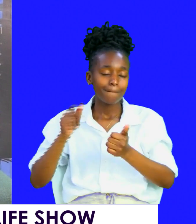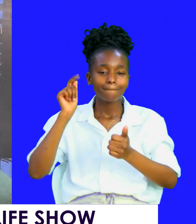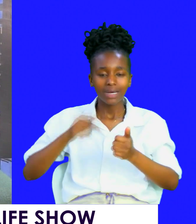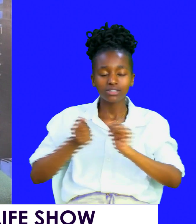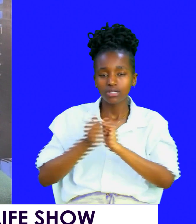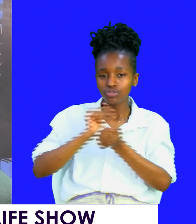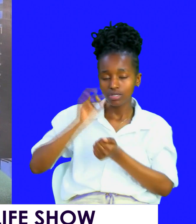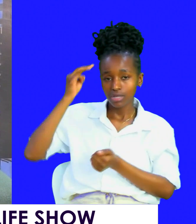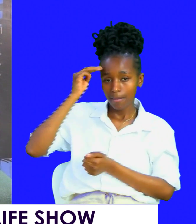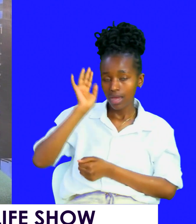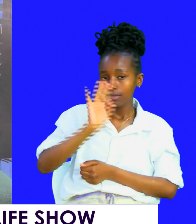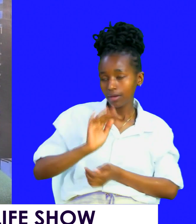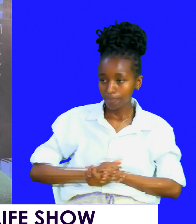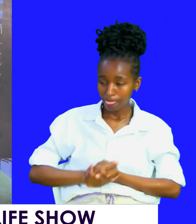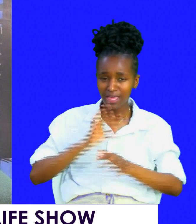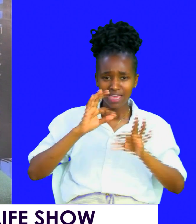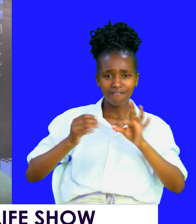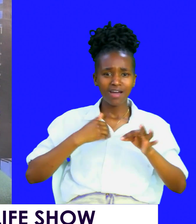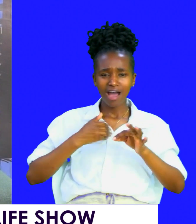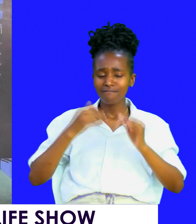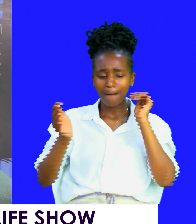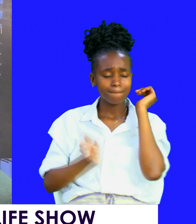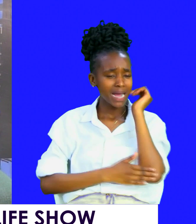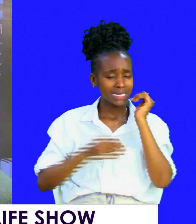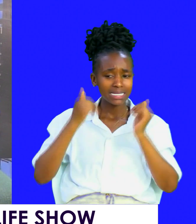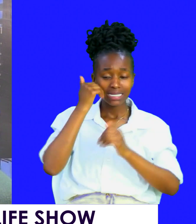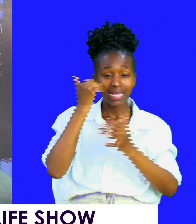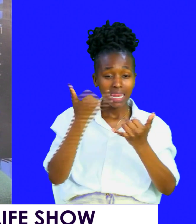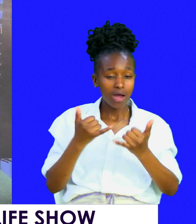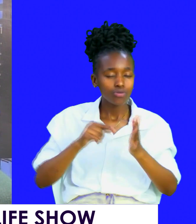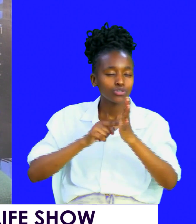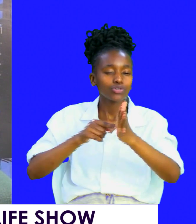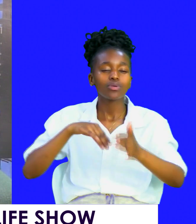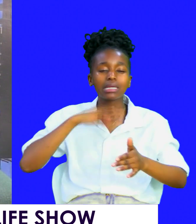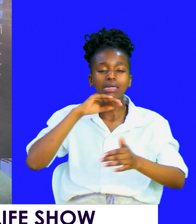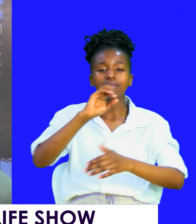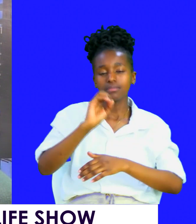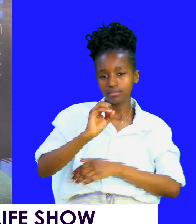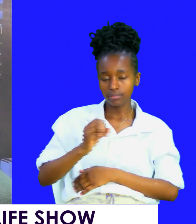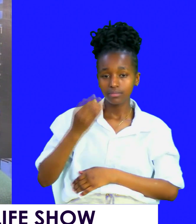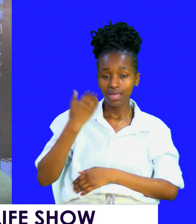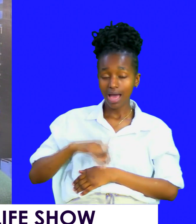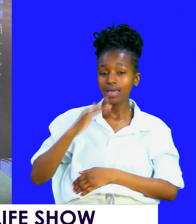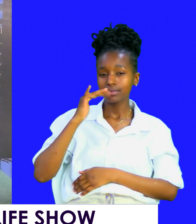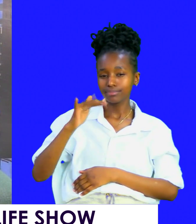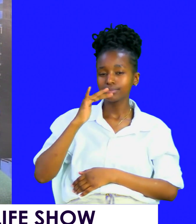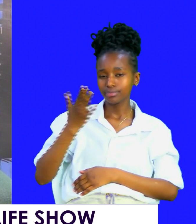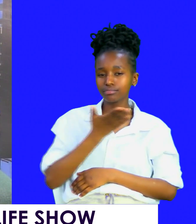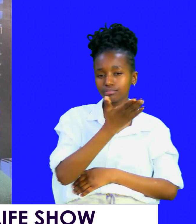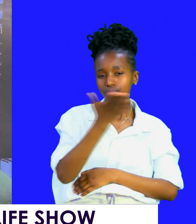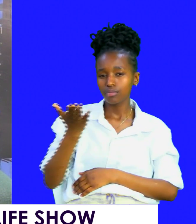you caught that dreaded disease does not mean you're dead. I'm speaking to you whose business has broken